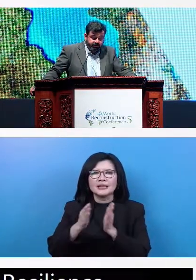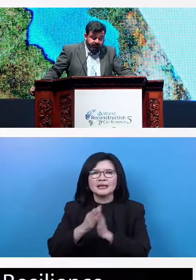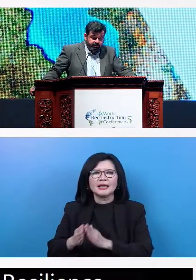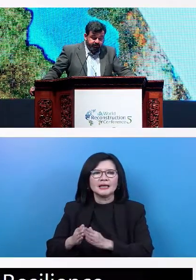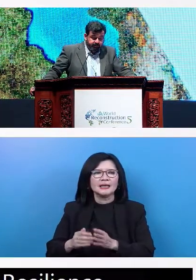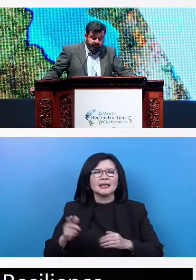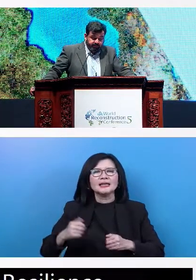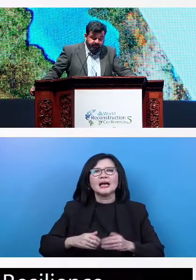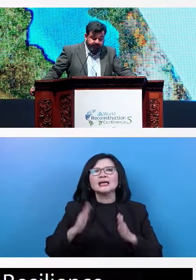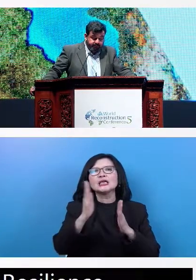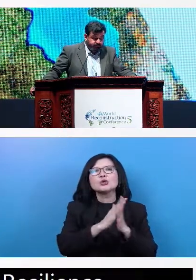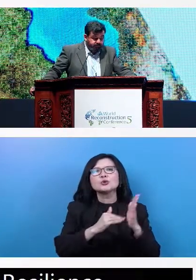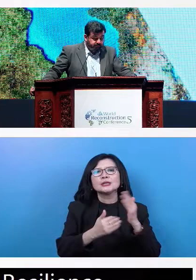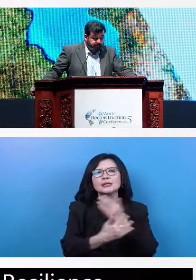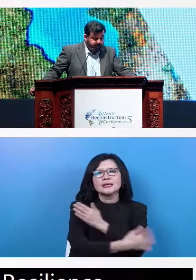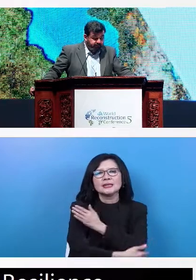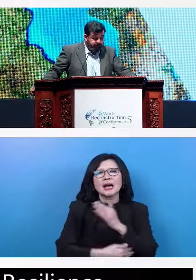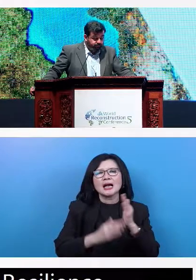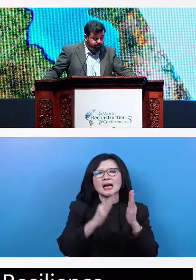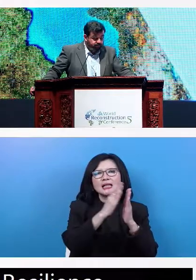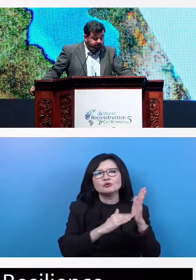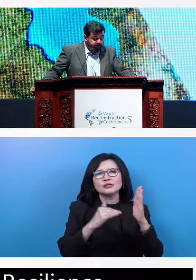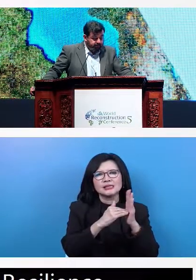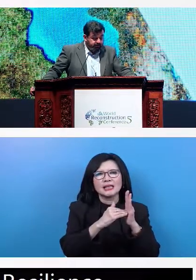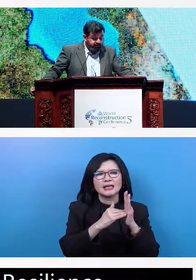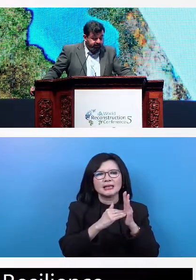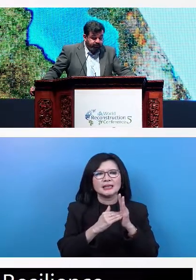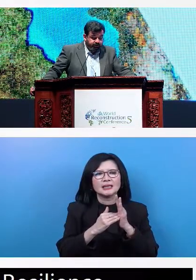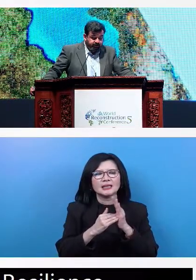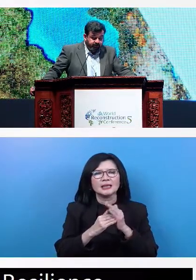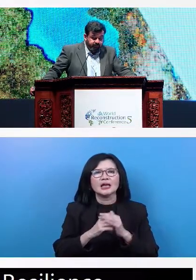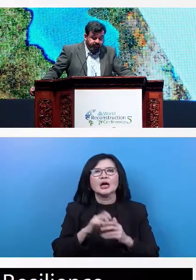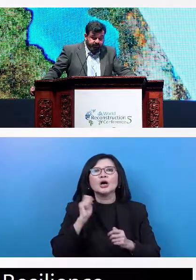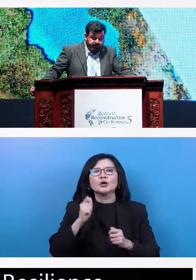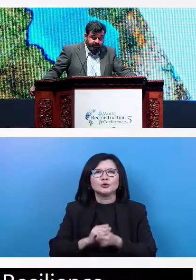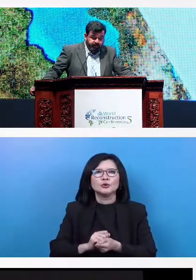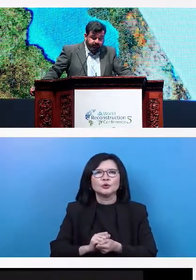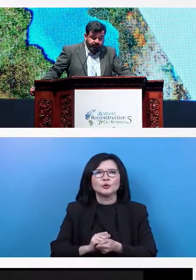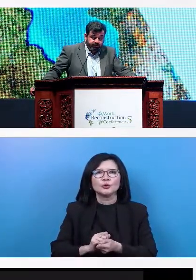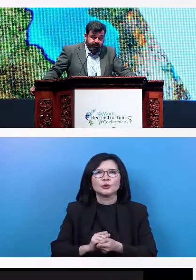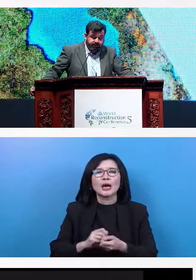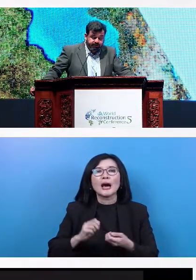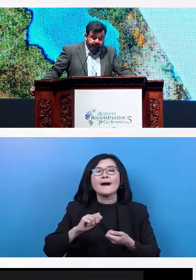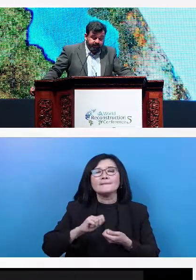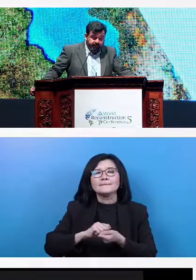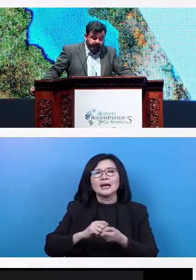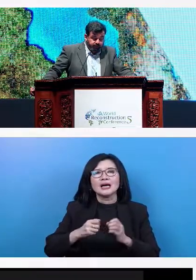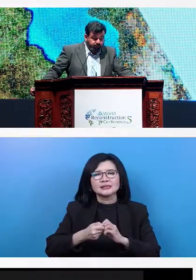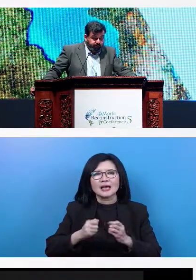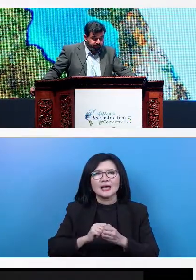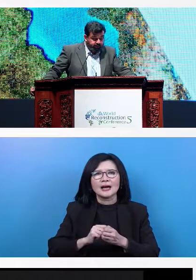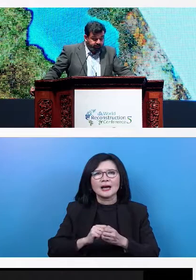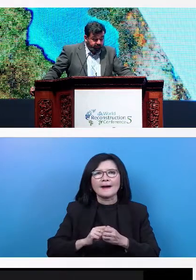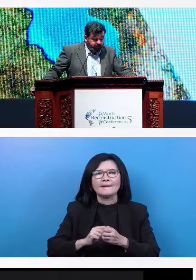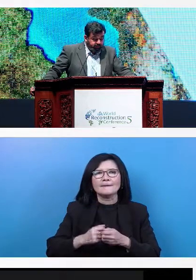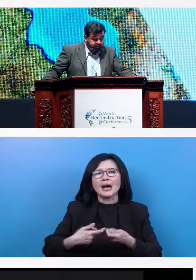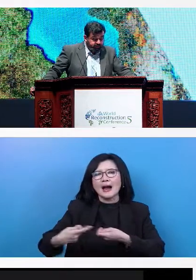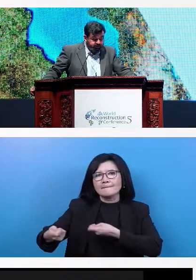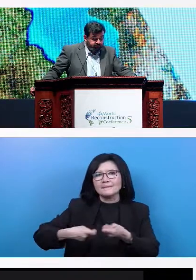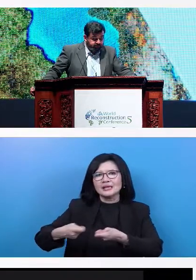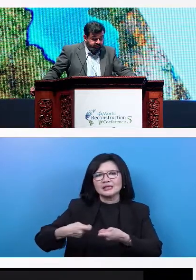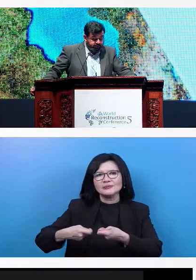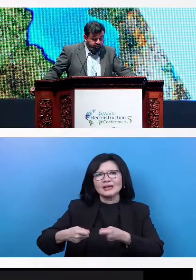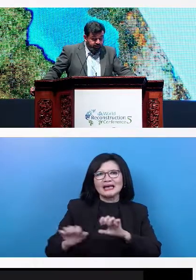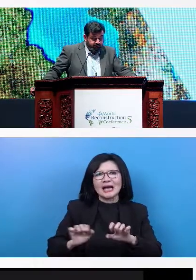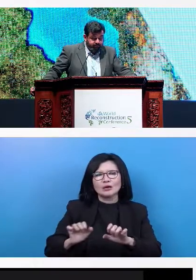strategic national emergency management planning framework and guidance for critical infrastructure stakeholders and support delivery of the